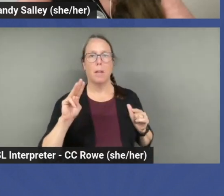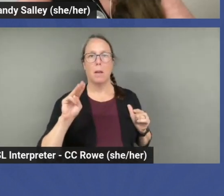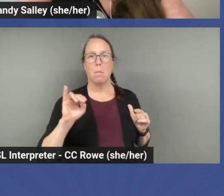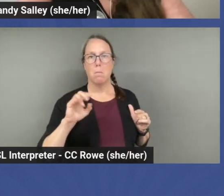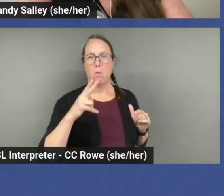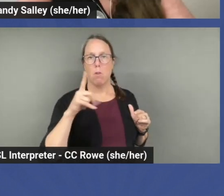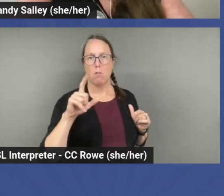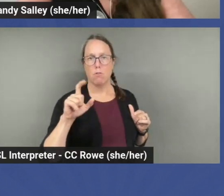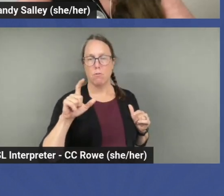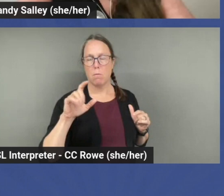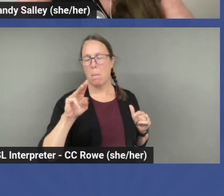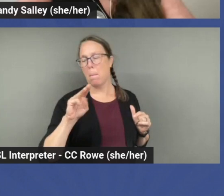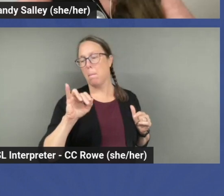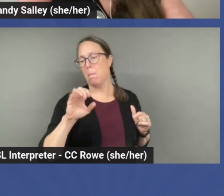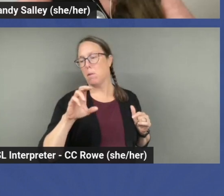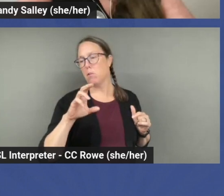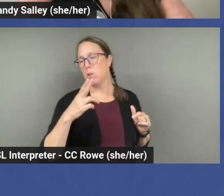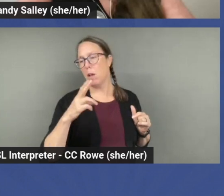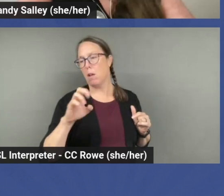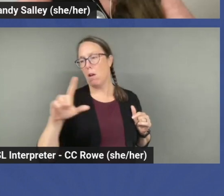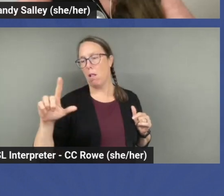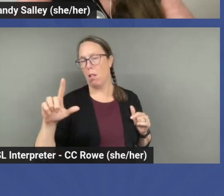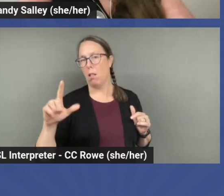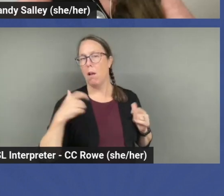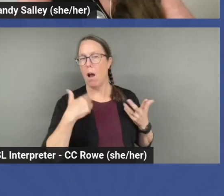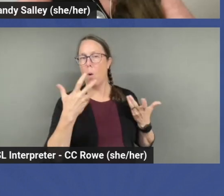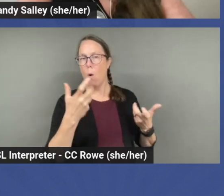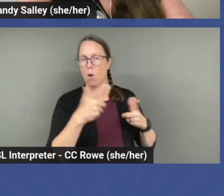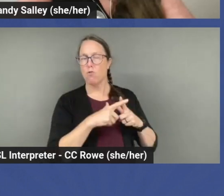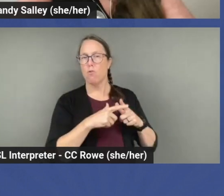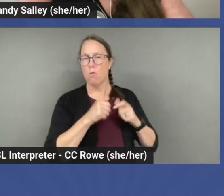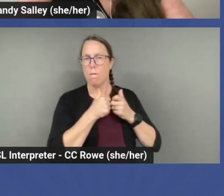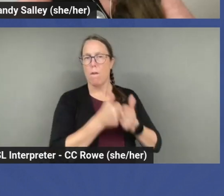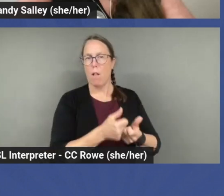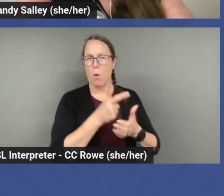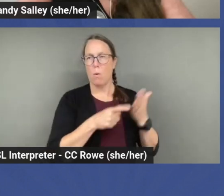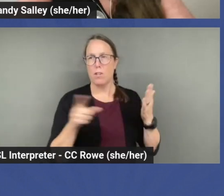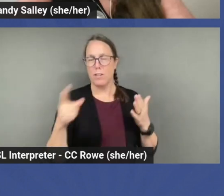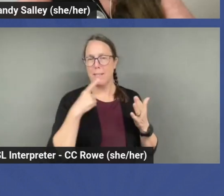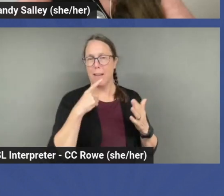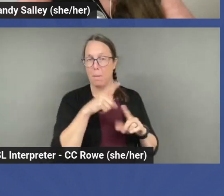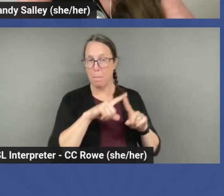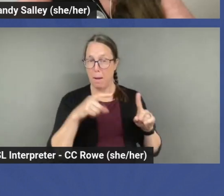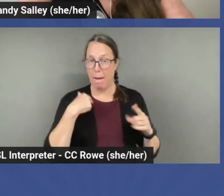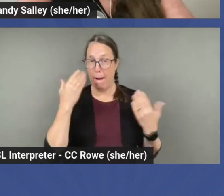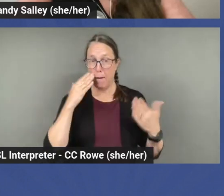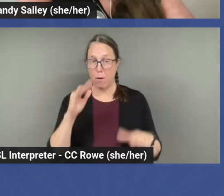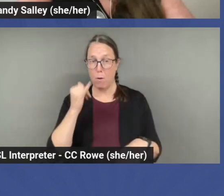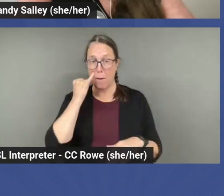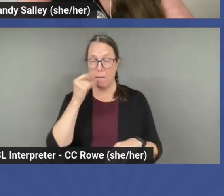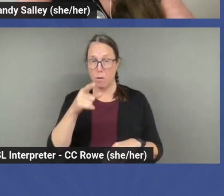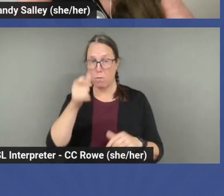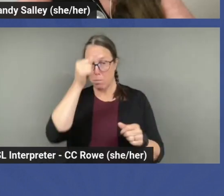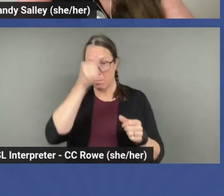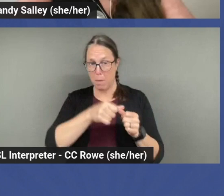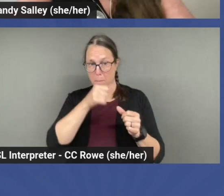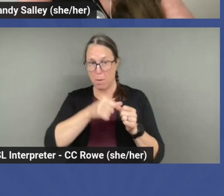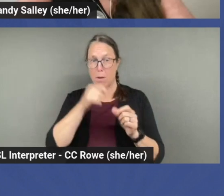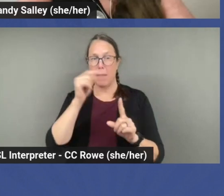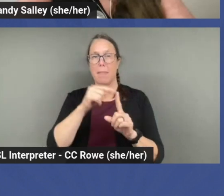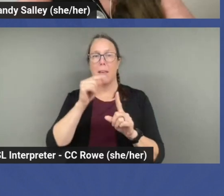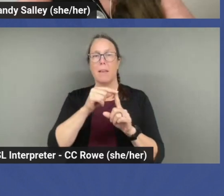take over what she's sharing because I'm not sure if you remember the Facebook Cambridge Analytica data scandal.